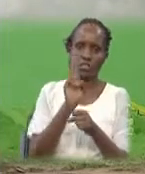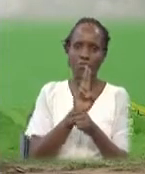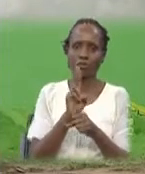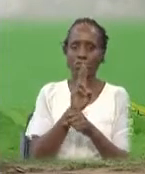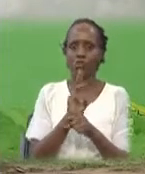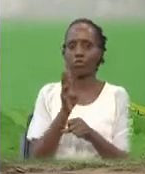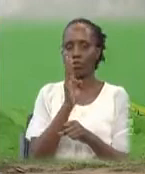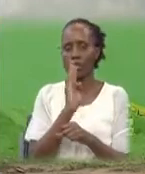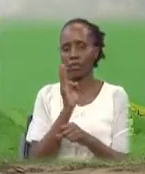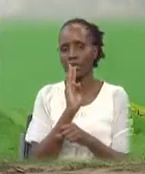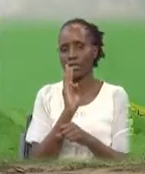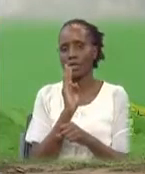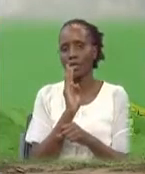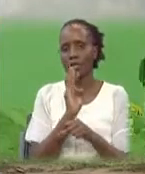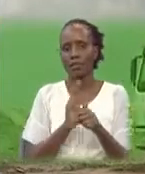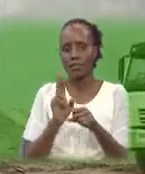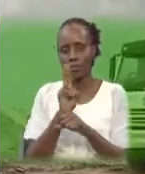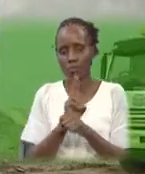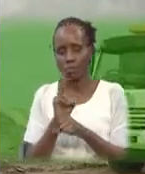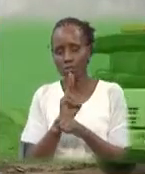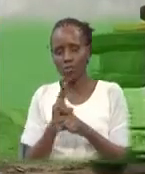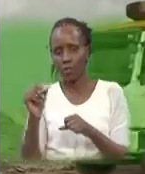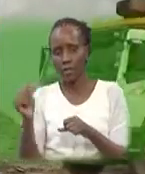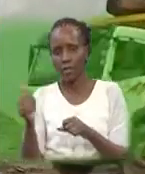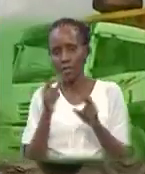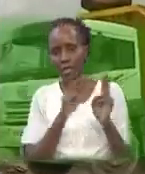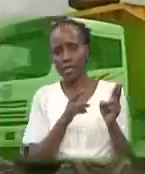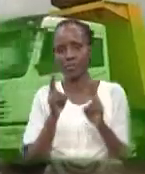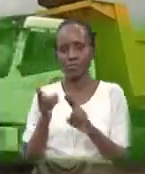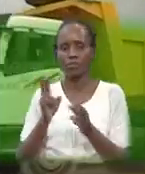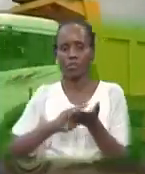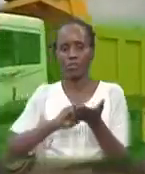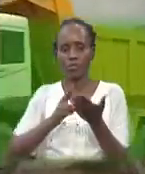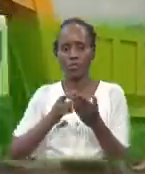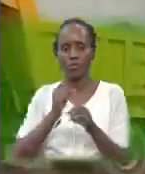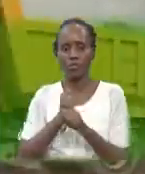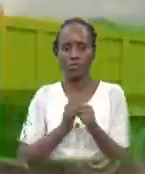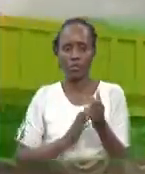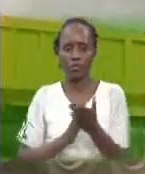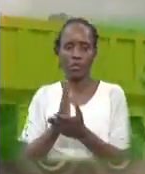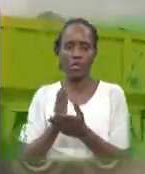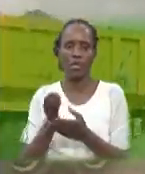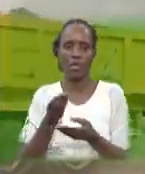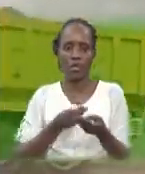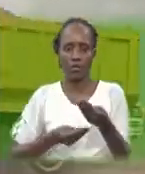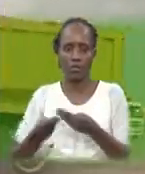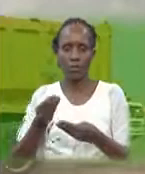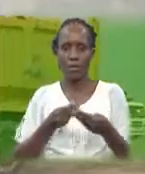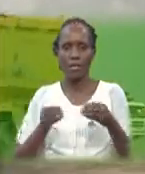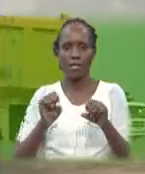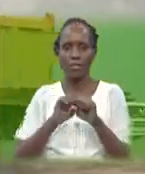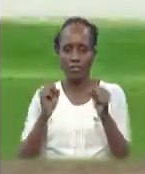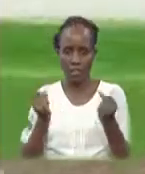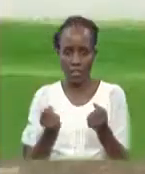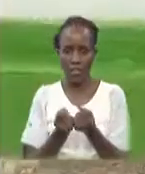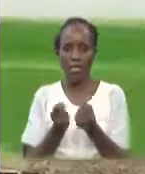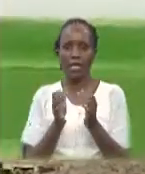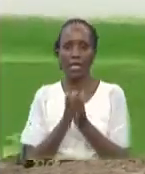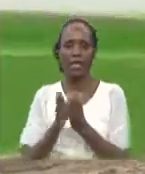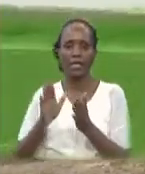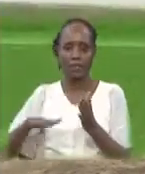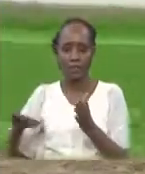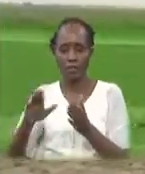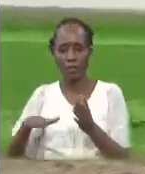and utilization of the available water, utilization of other natural resources to ensure economically, socially